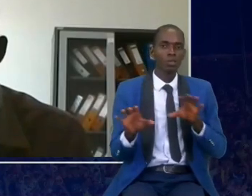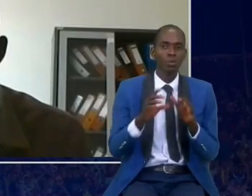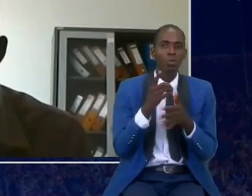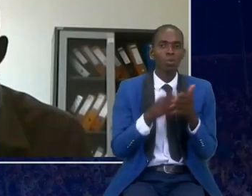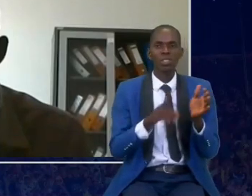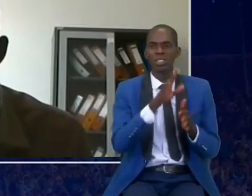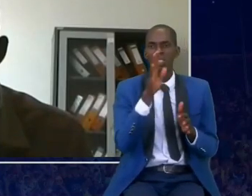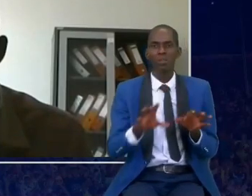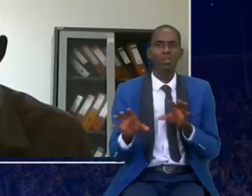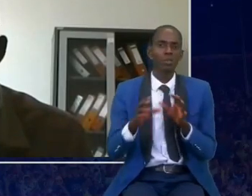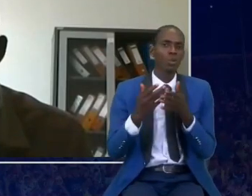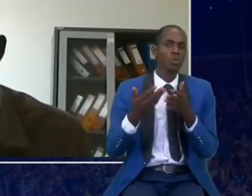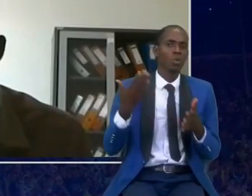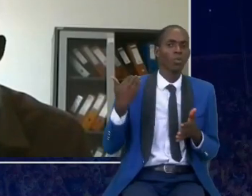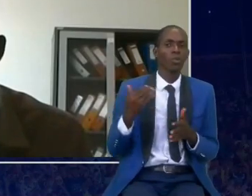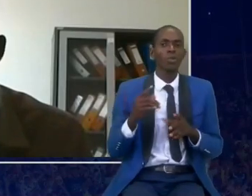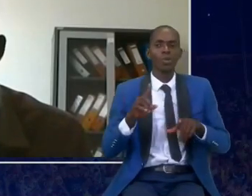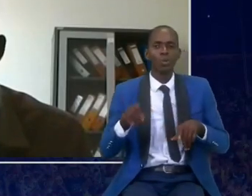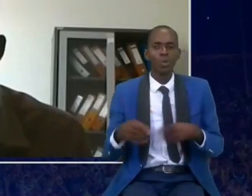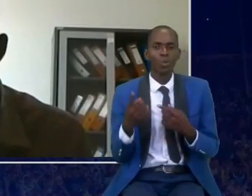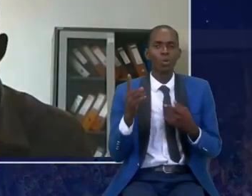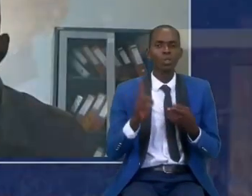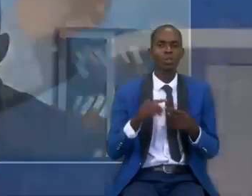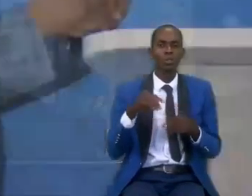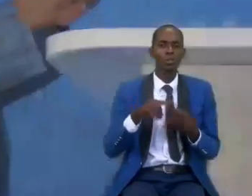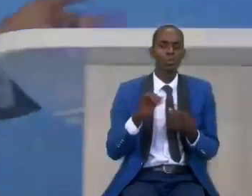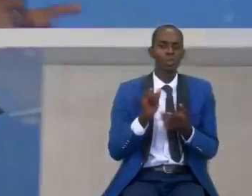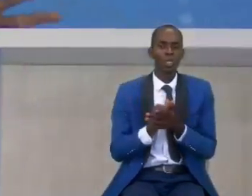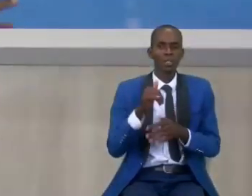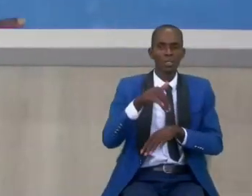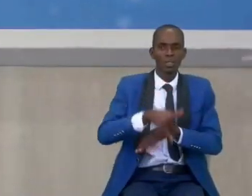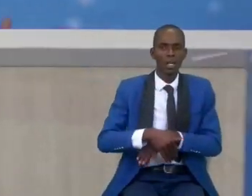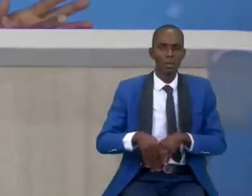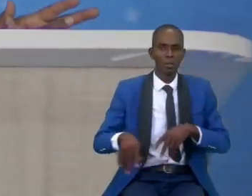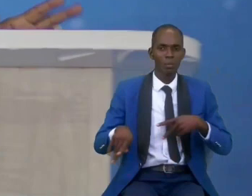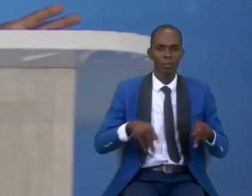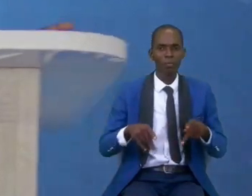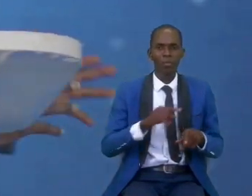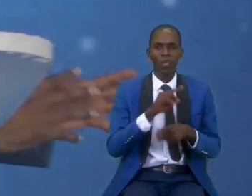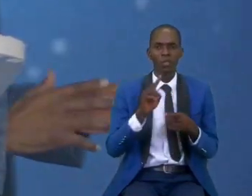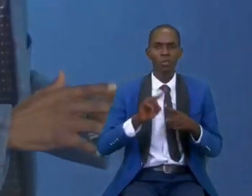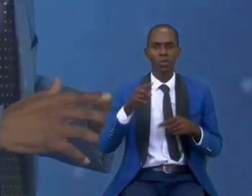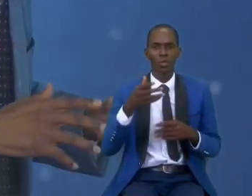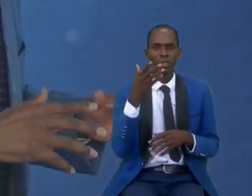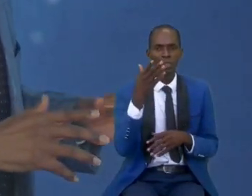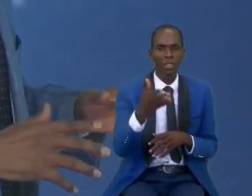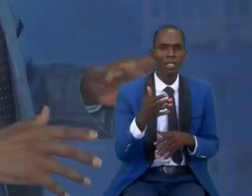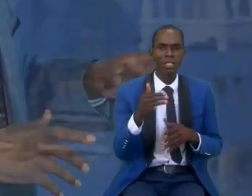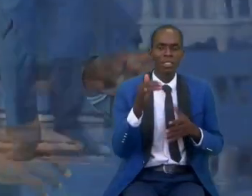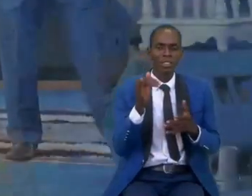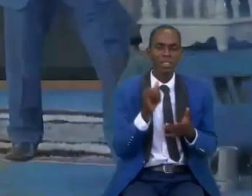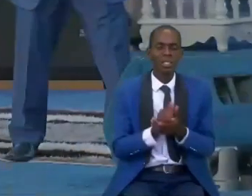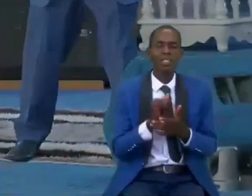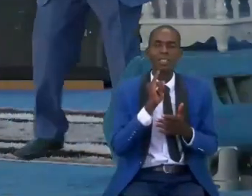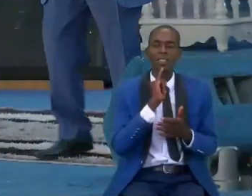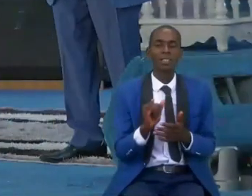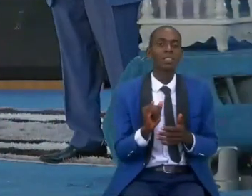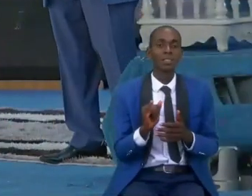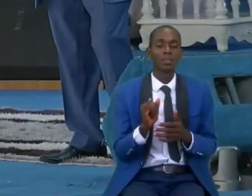nightclubs, and when you get in there, that is part of what will bring